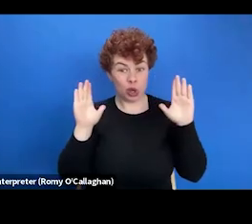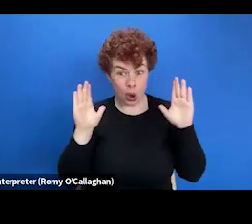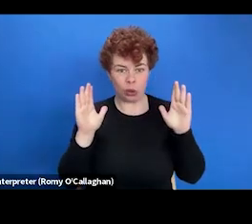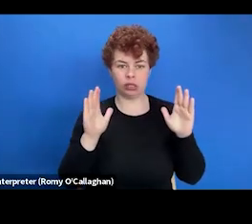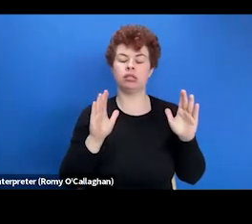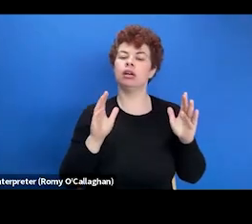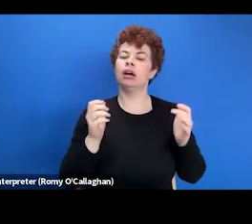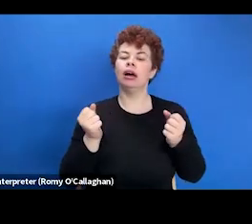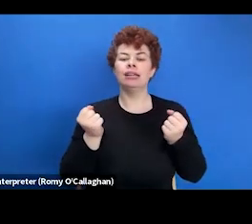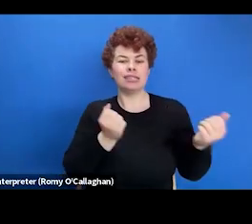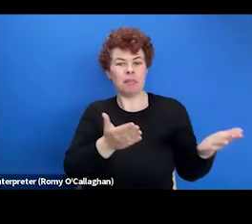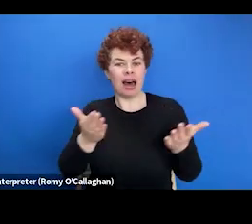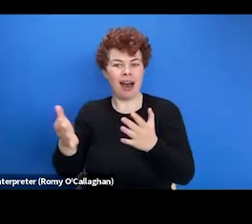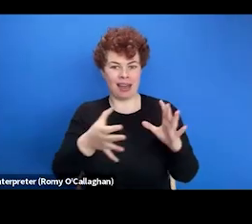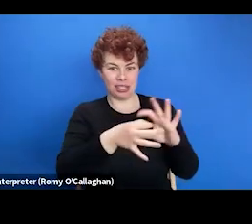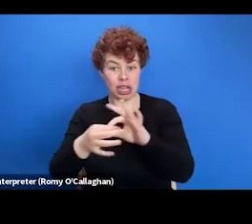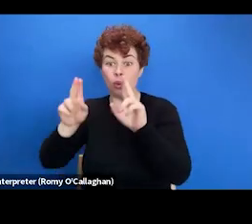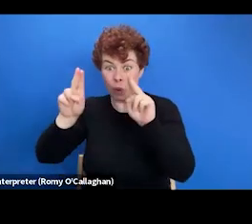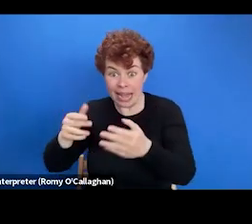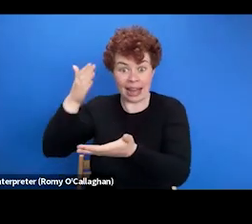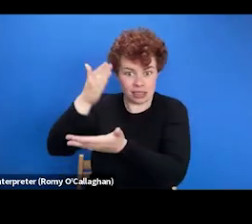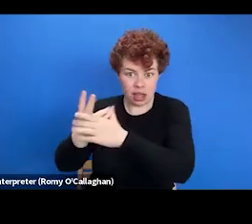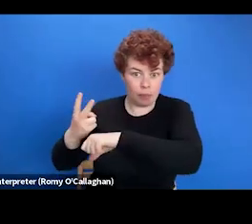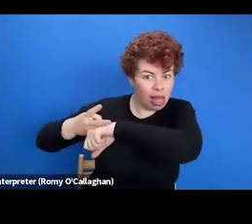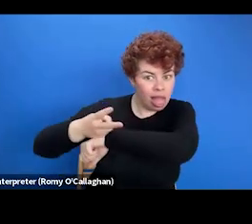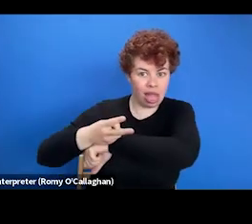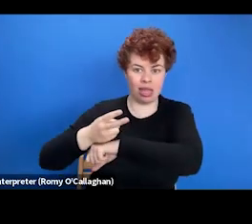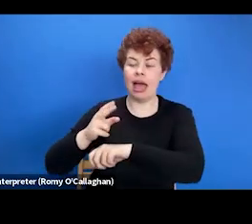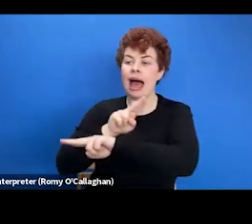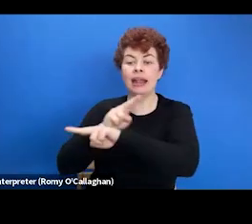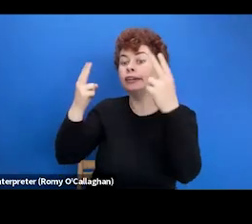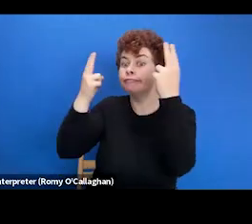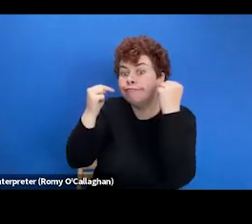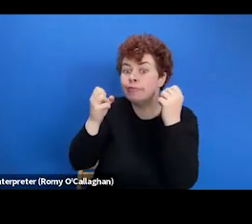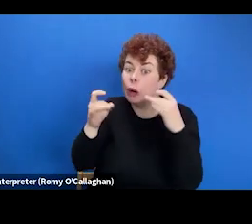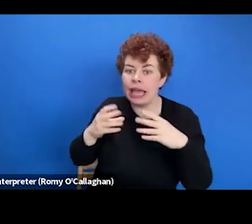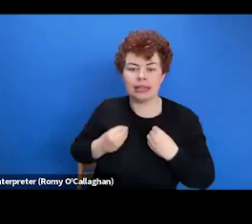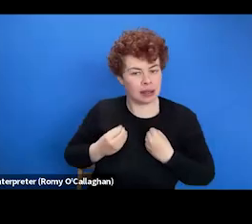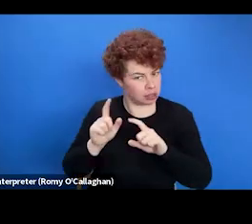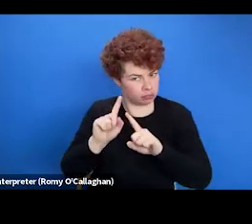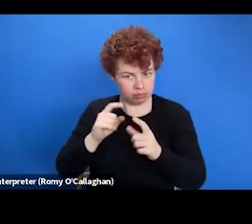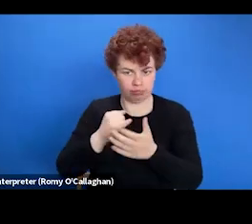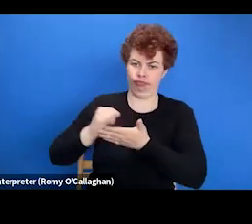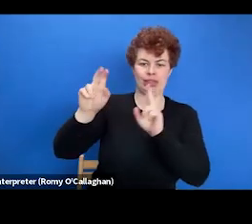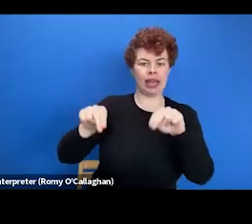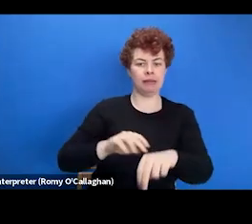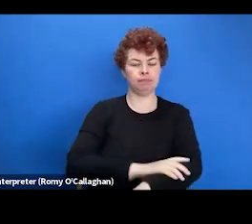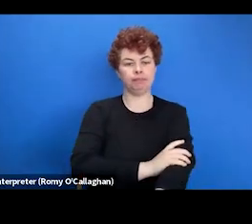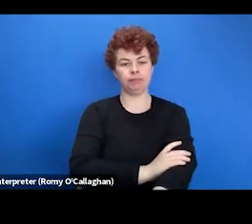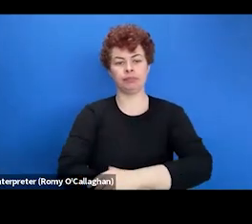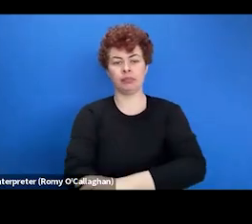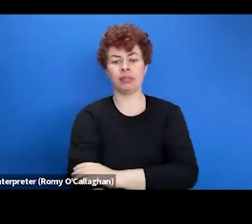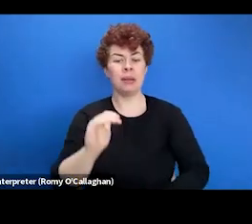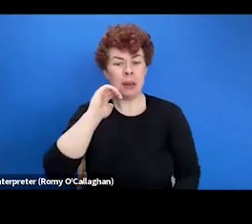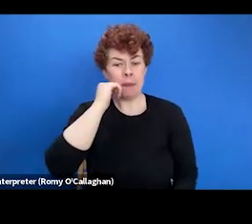do conscientious objection and not be complicit with these crimes. And so we also know, because of all